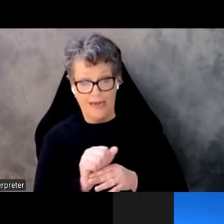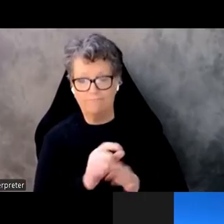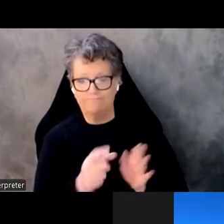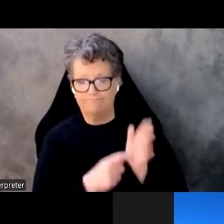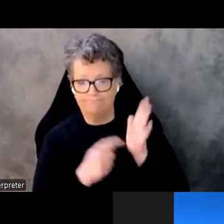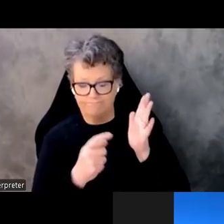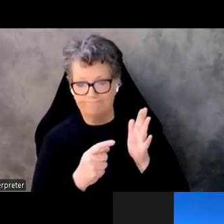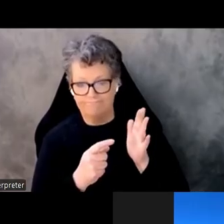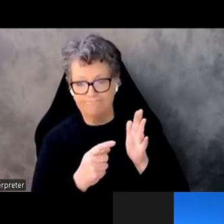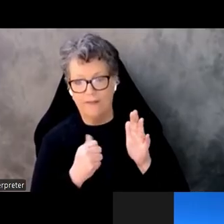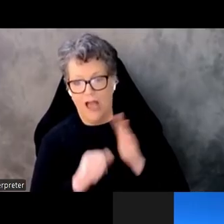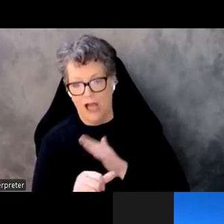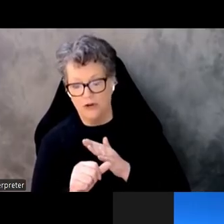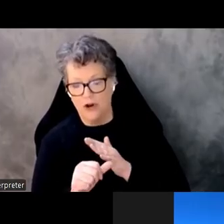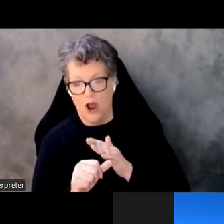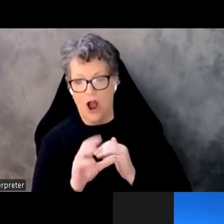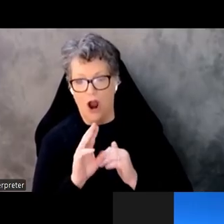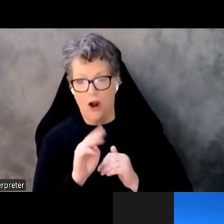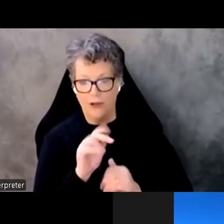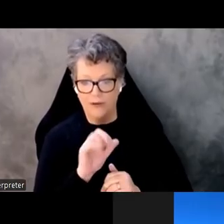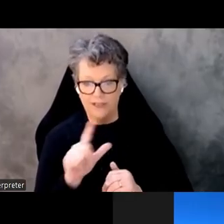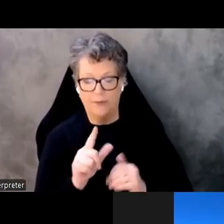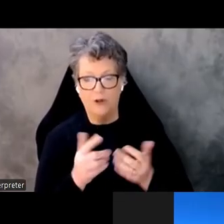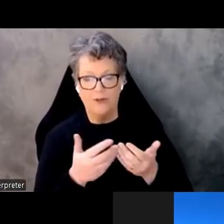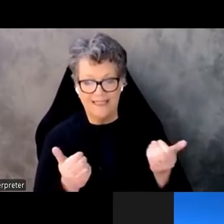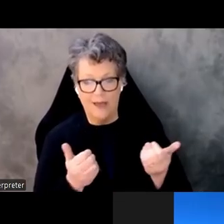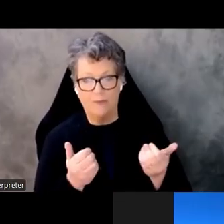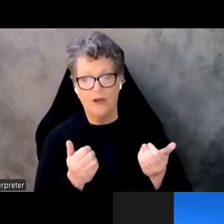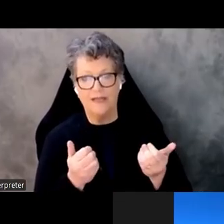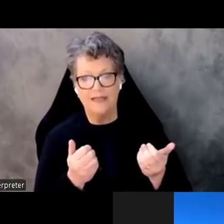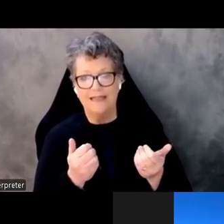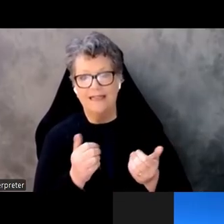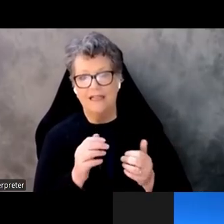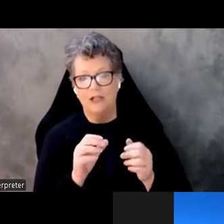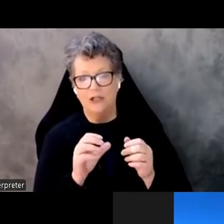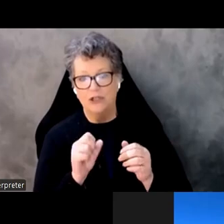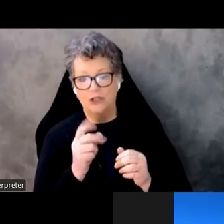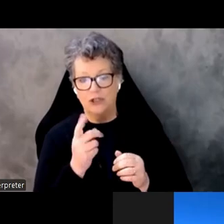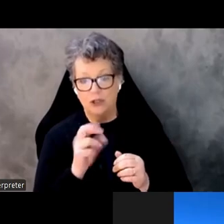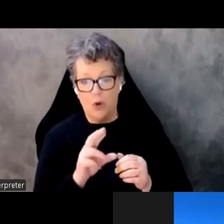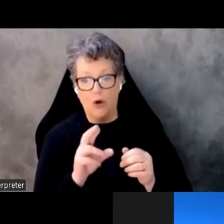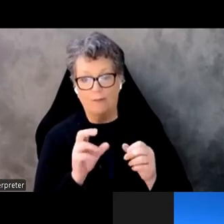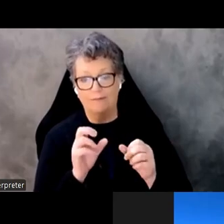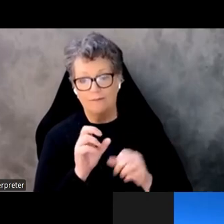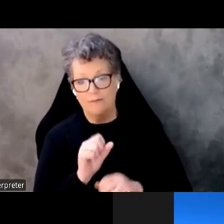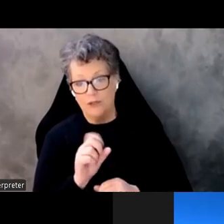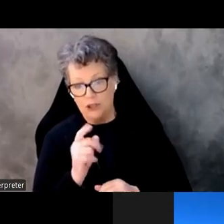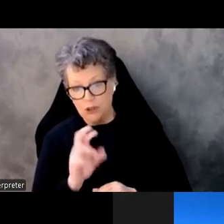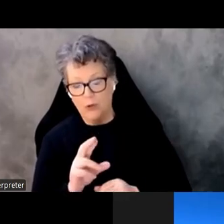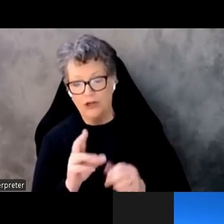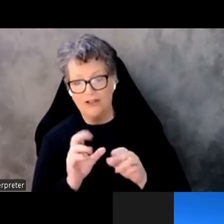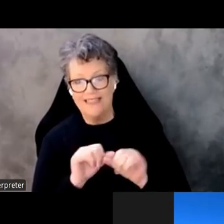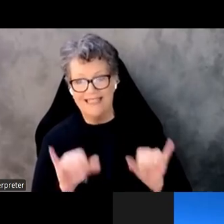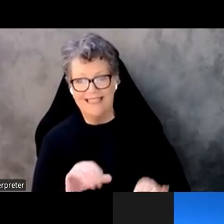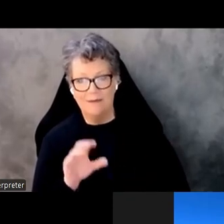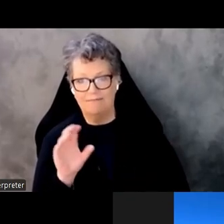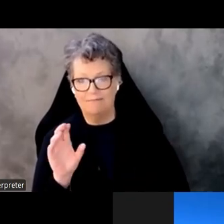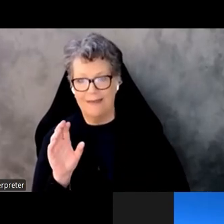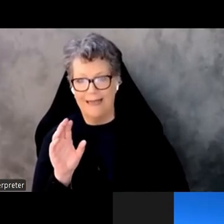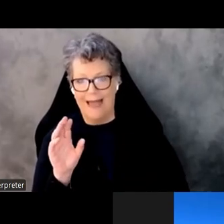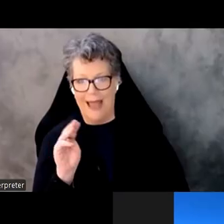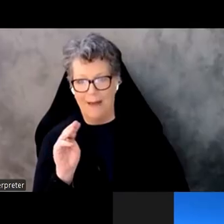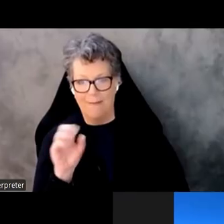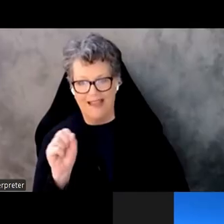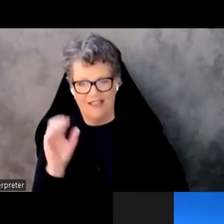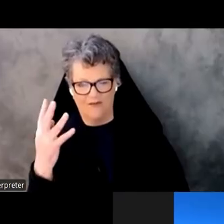our municipal separate storm sewer system, our MS4 permit, and it provides a review of both our combined sewer as well as